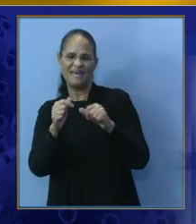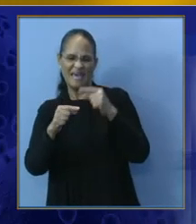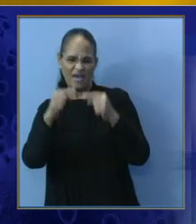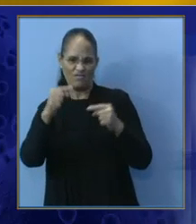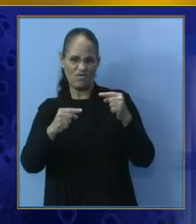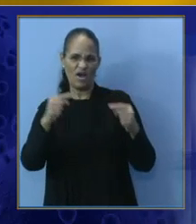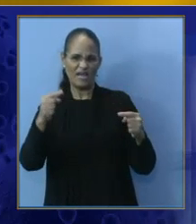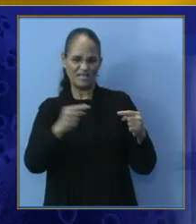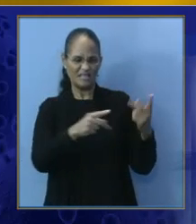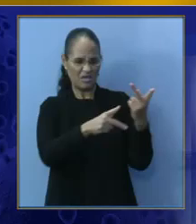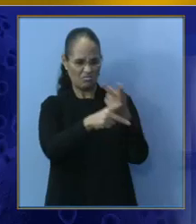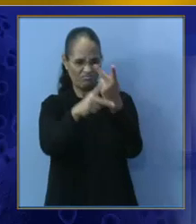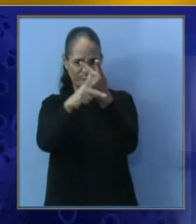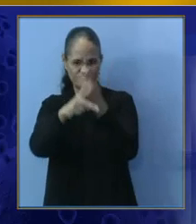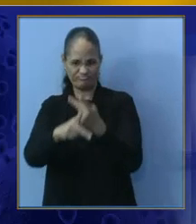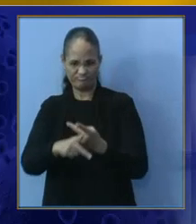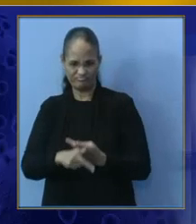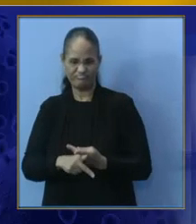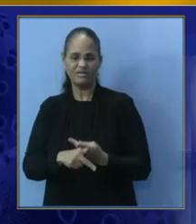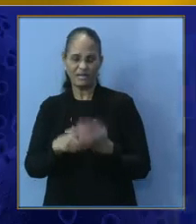categories and have multiple